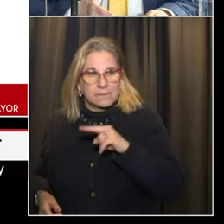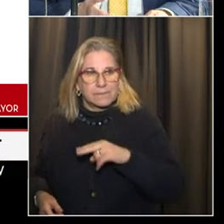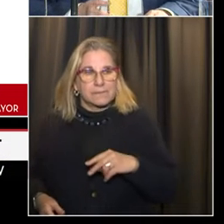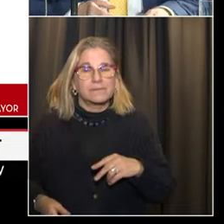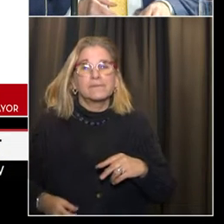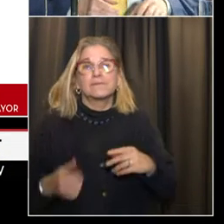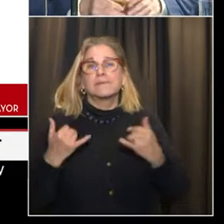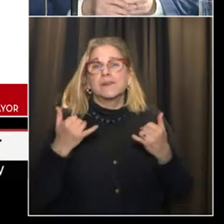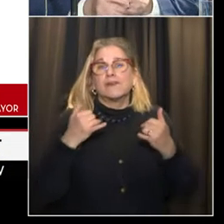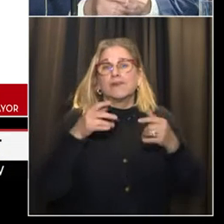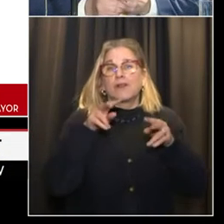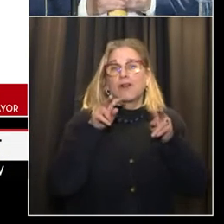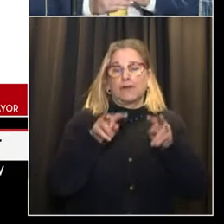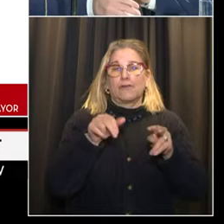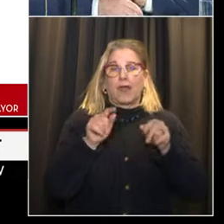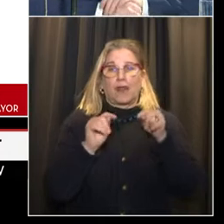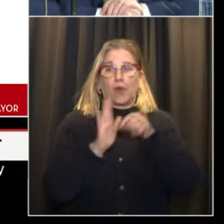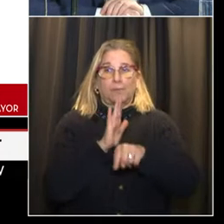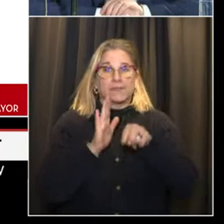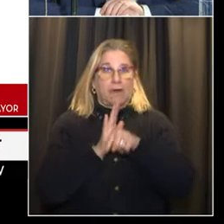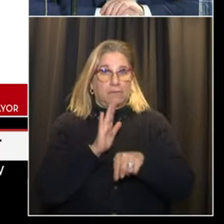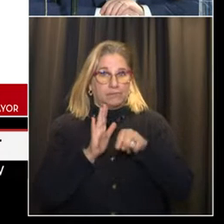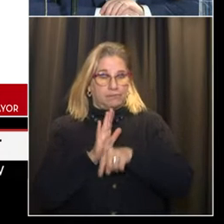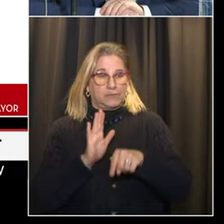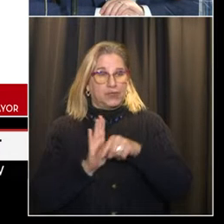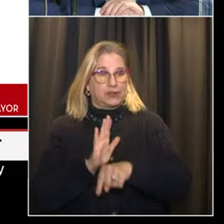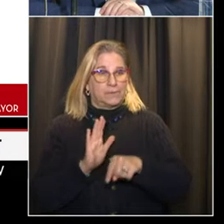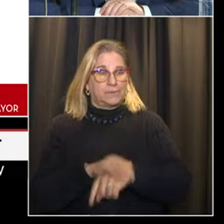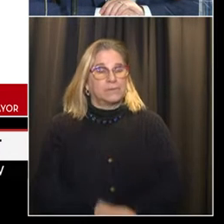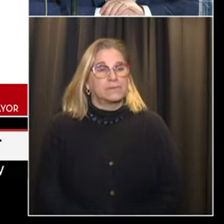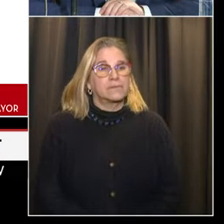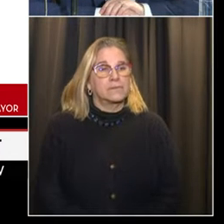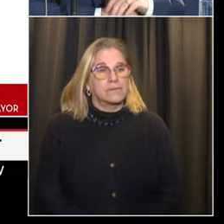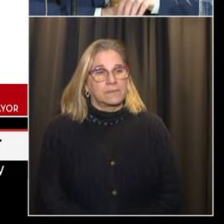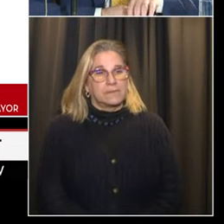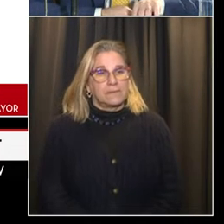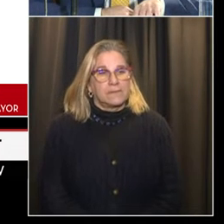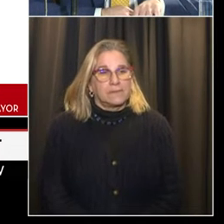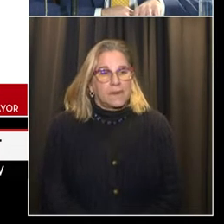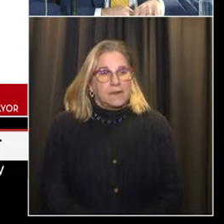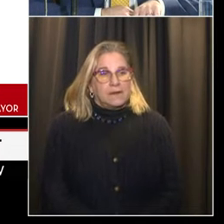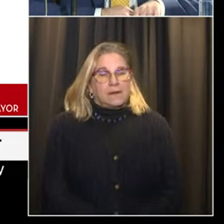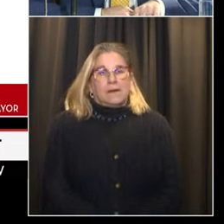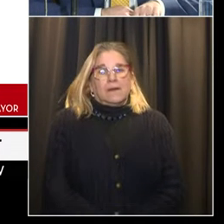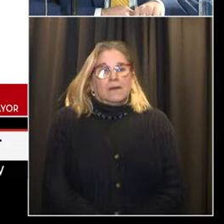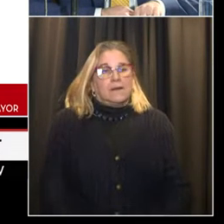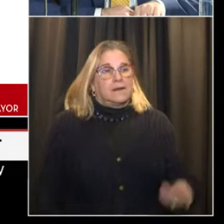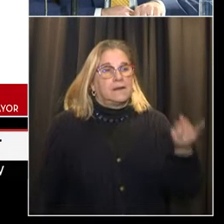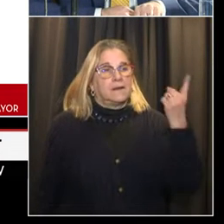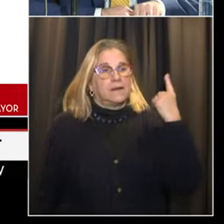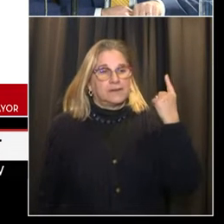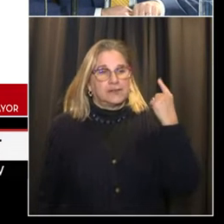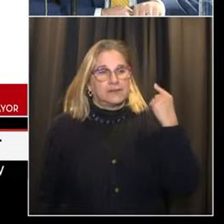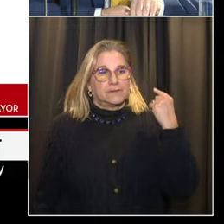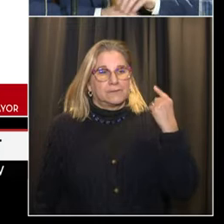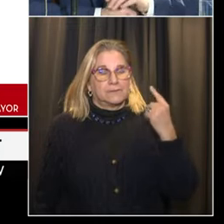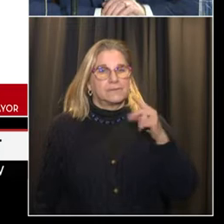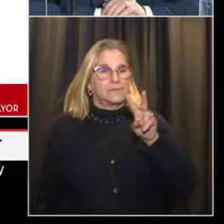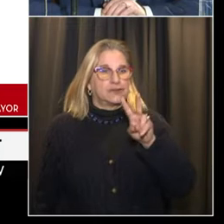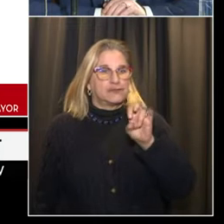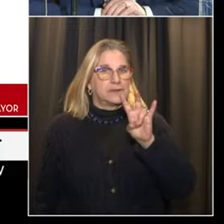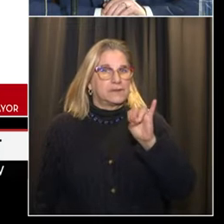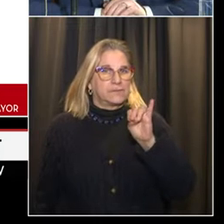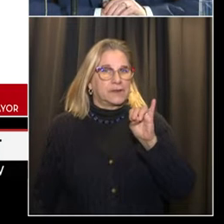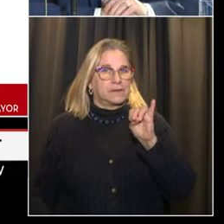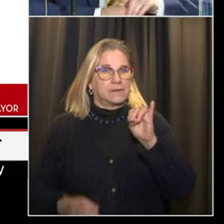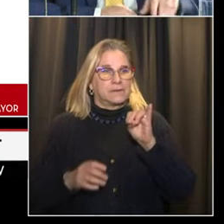as needed the focal point, and we had over 270 homicides last year, a high we've had in a long time, certainly a high